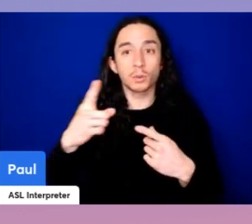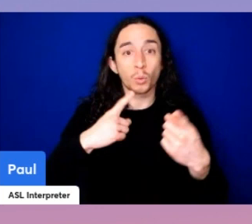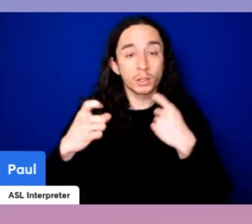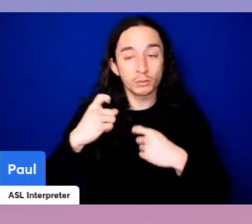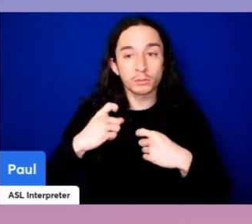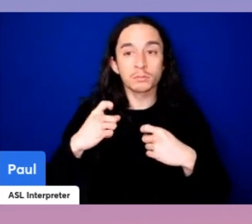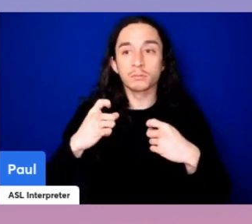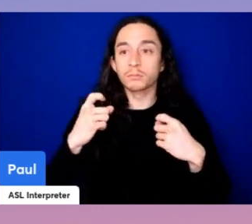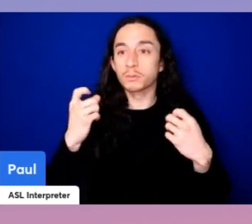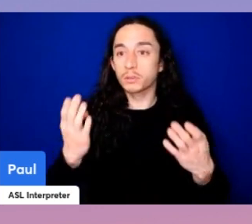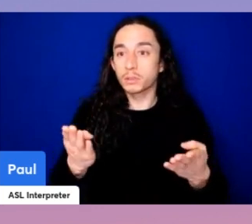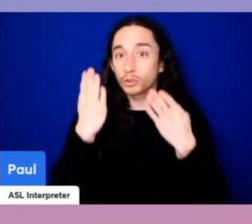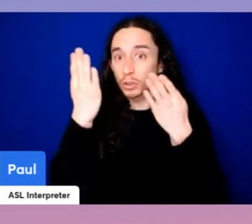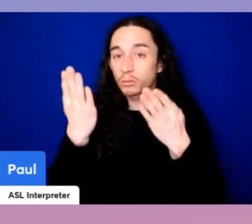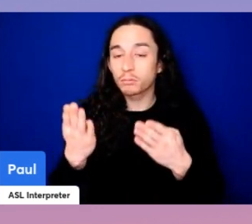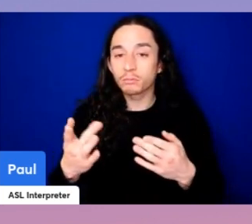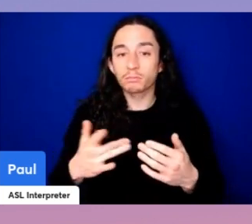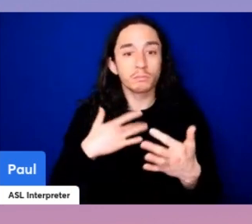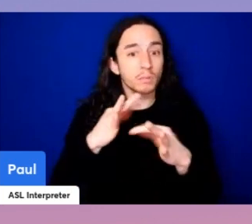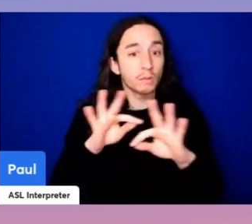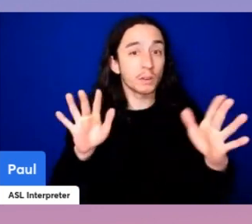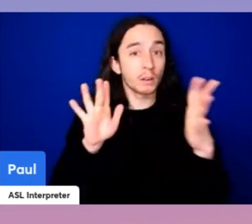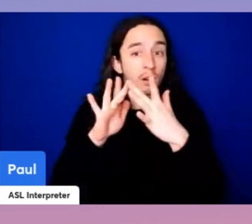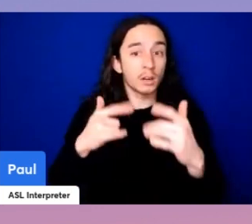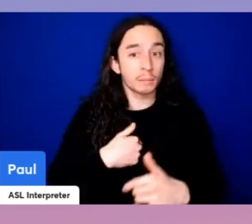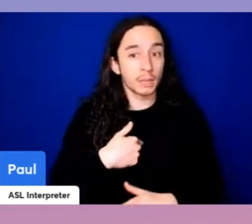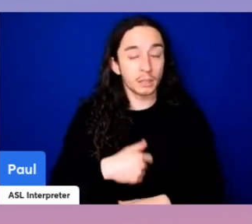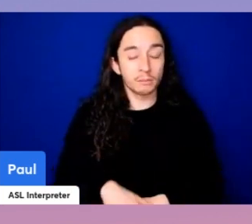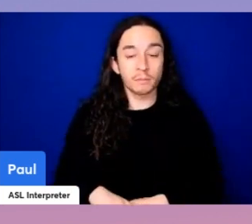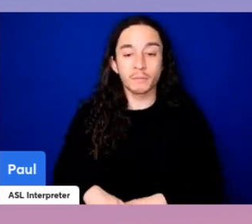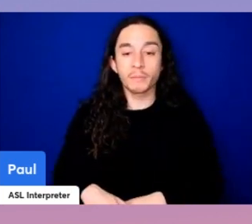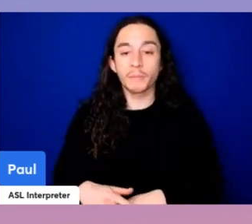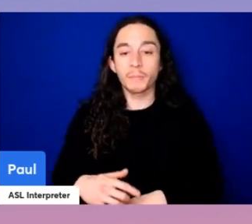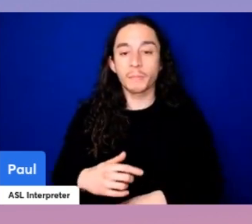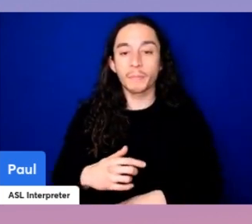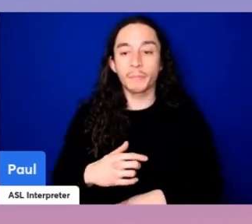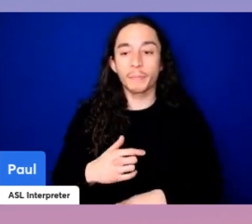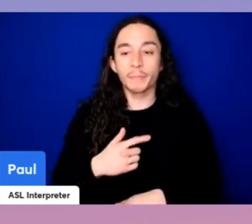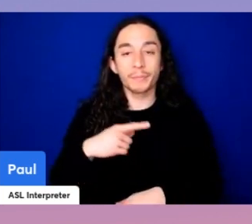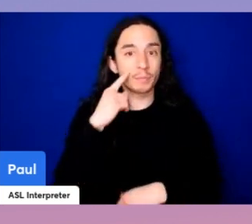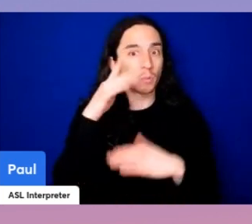suggestions, feel free to contact me. I hope you can